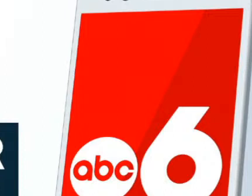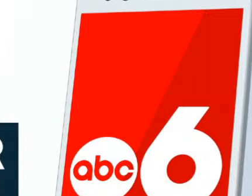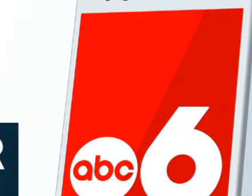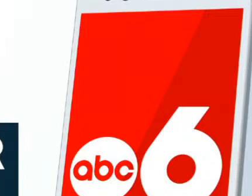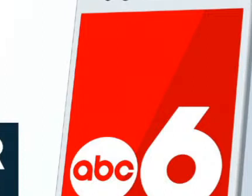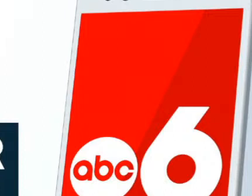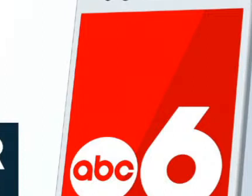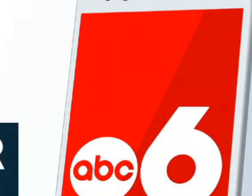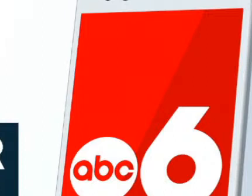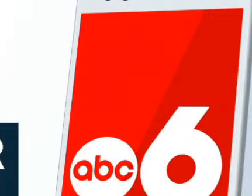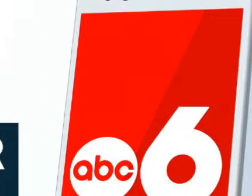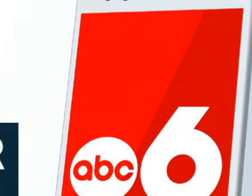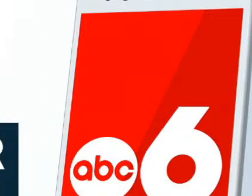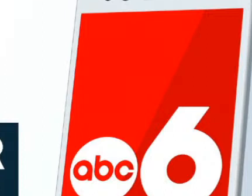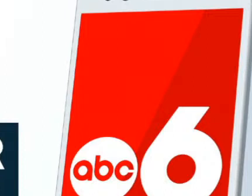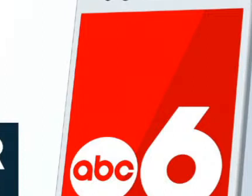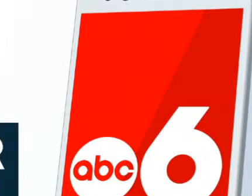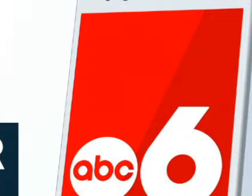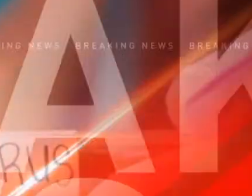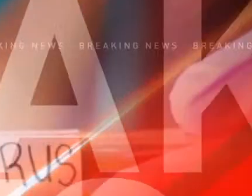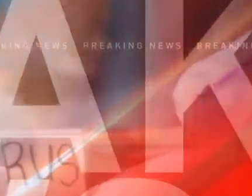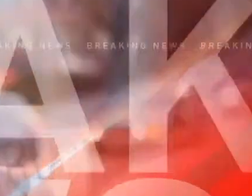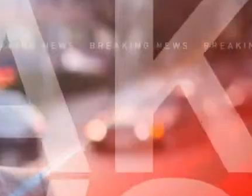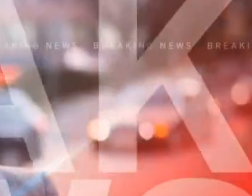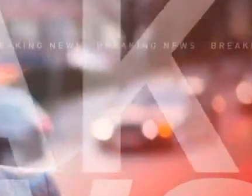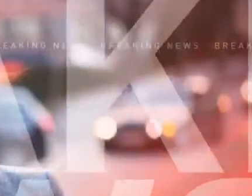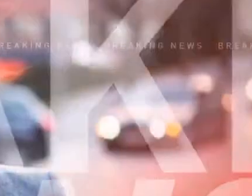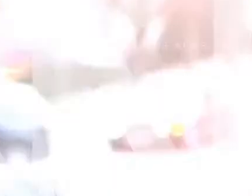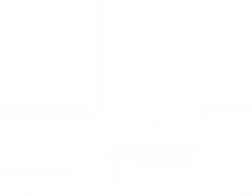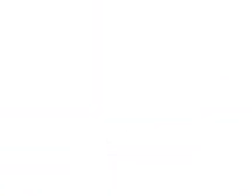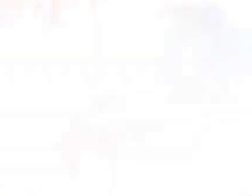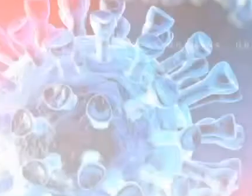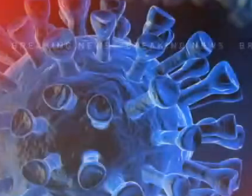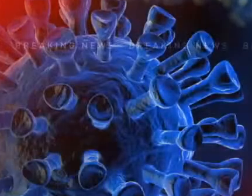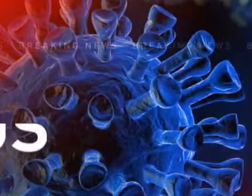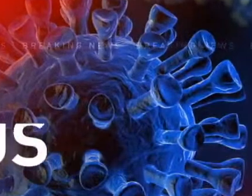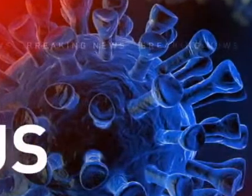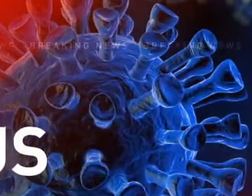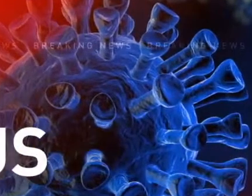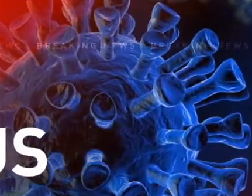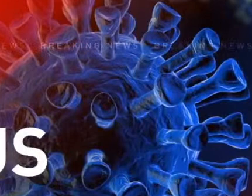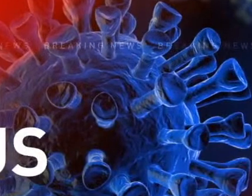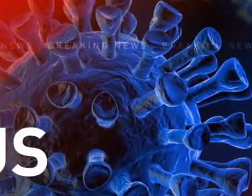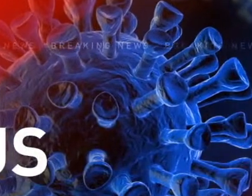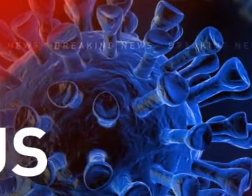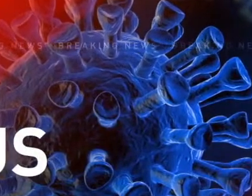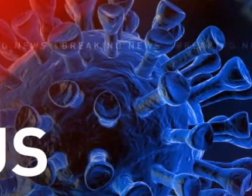search WSYX ABC6. We will see you today at 5.